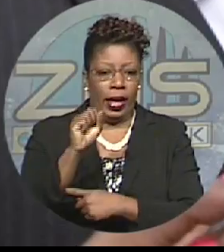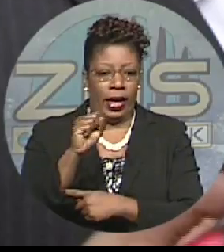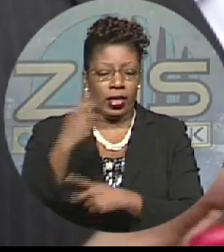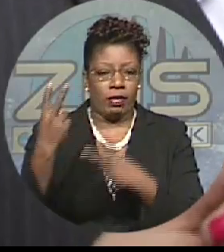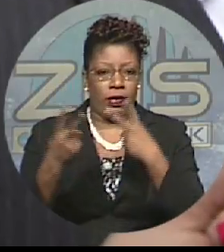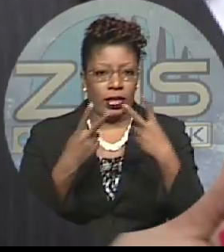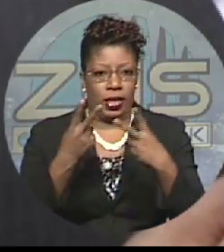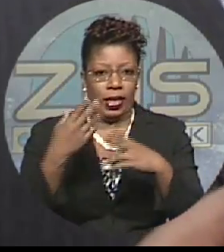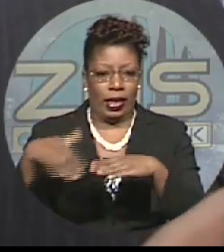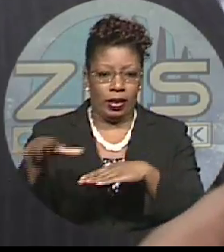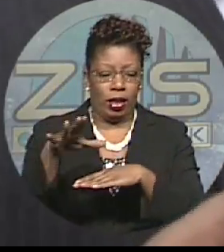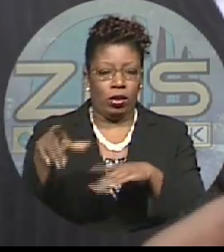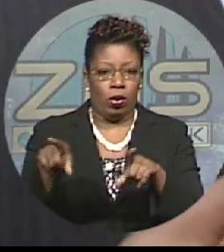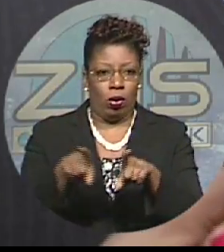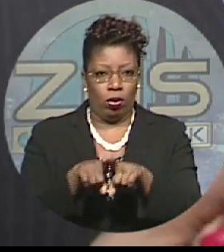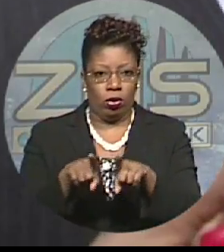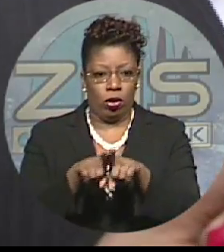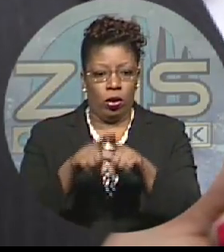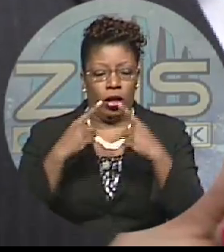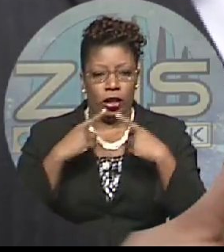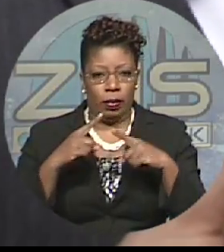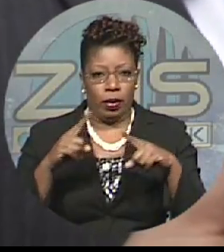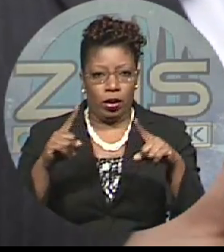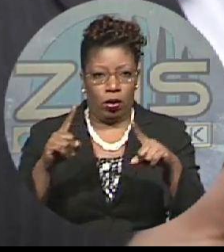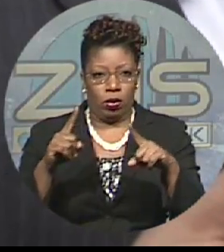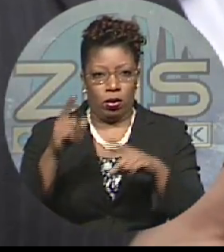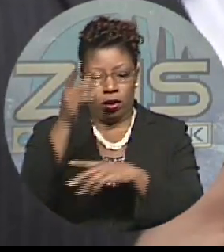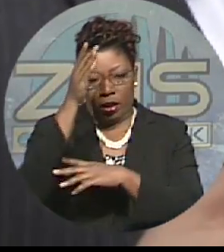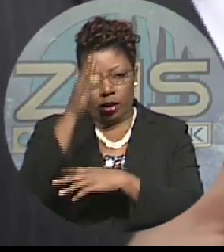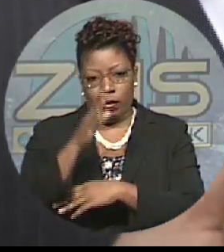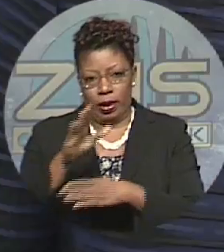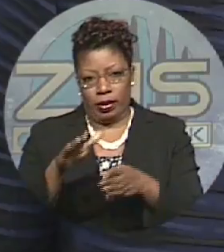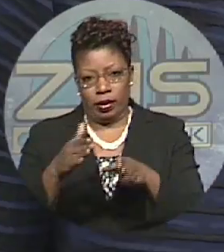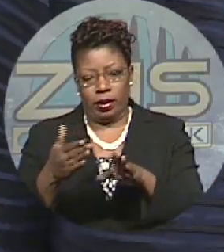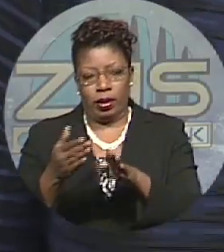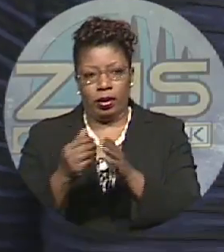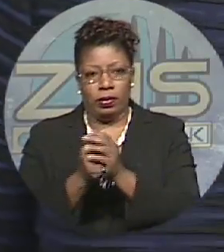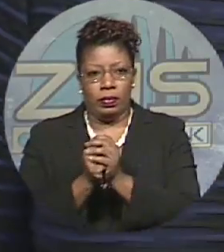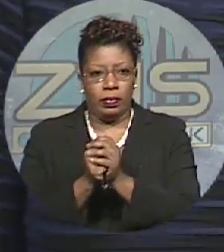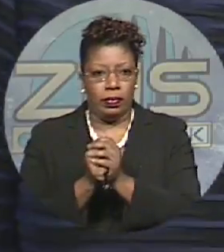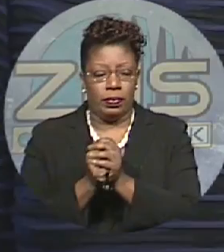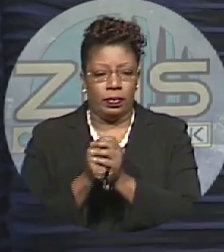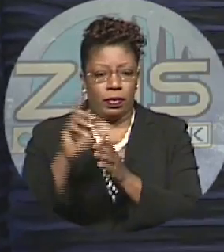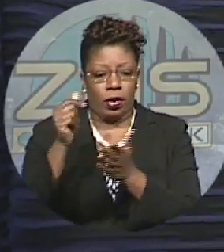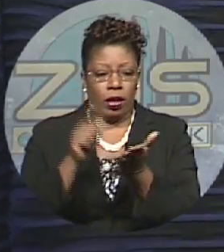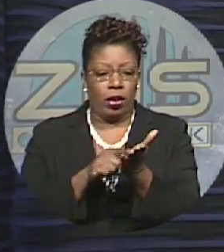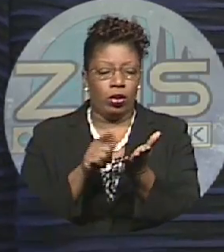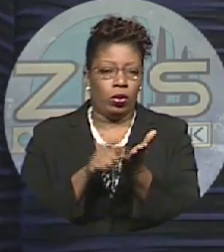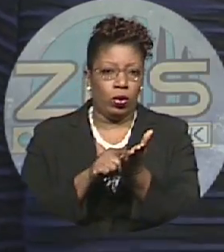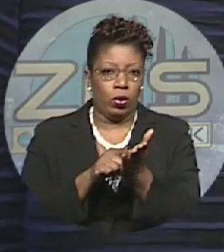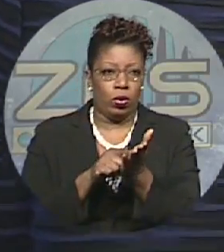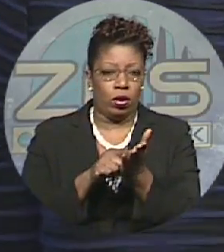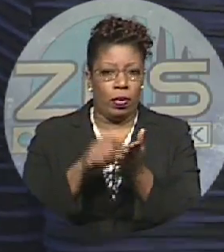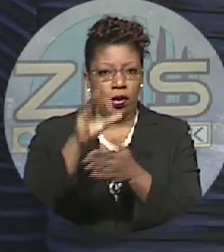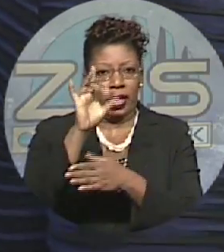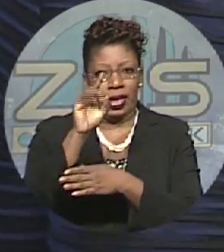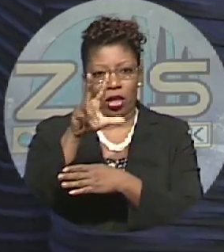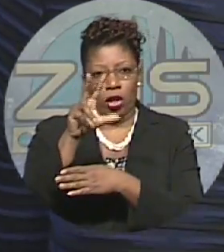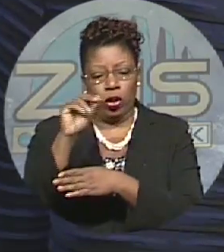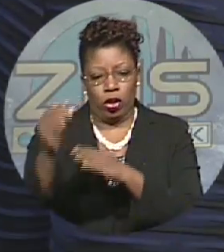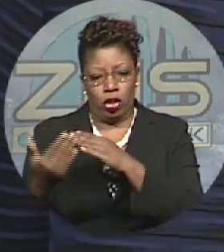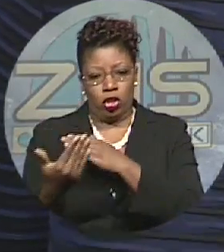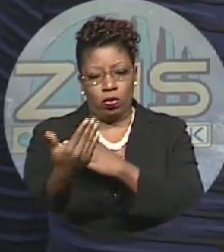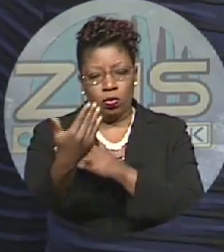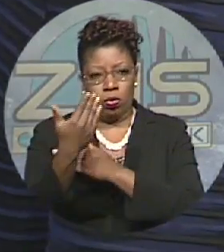scene where they pronounced the male lifeless. In other news tonight, around 8:30 this morning,